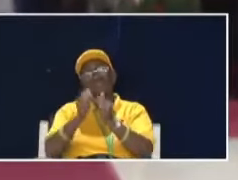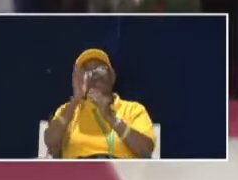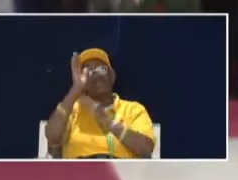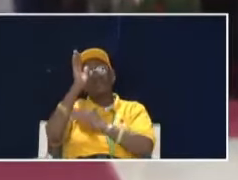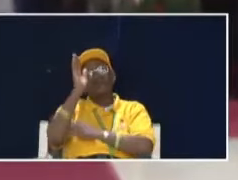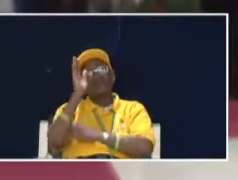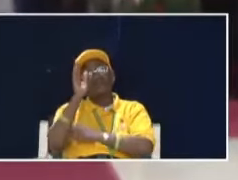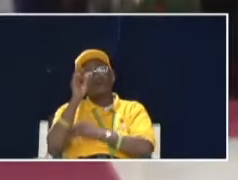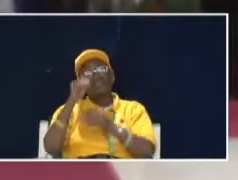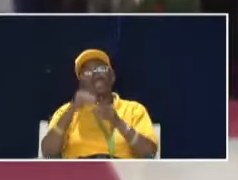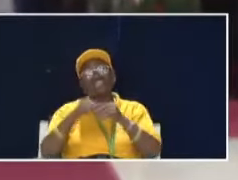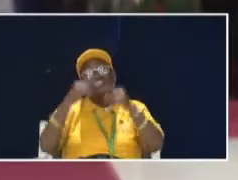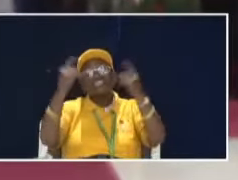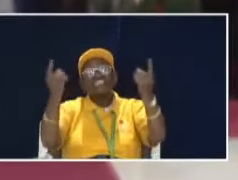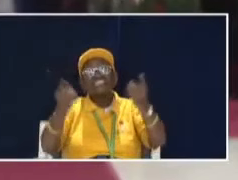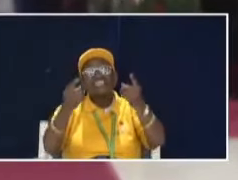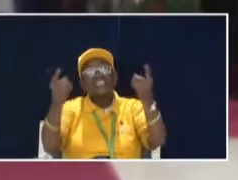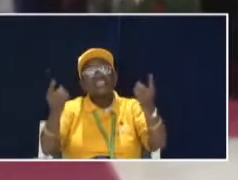in sin.